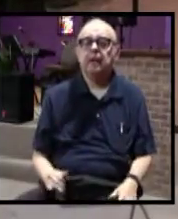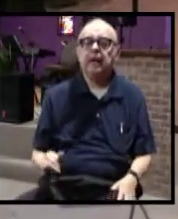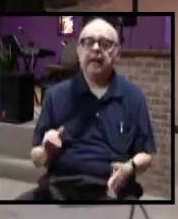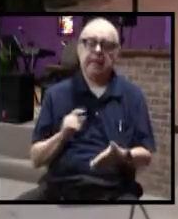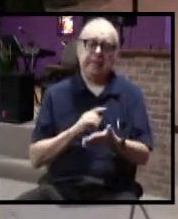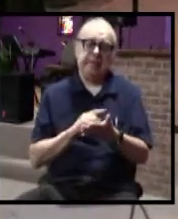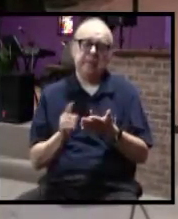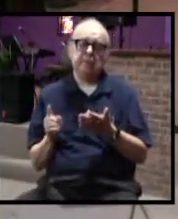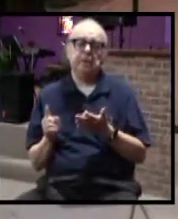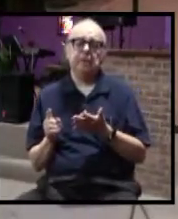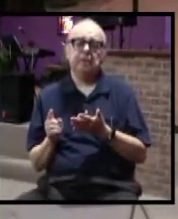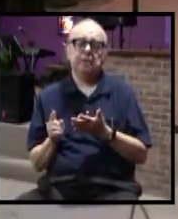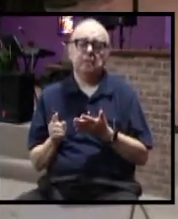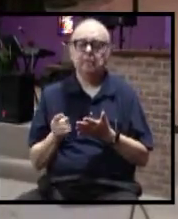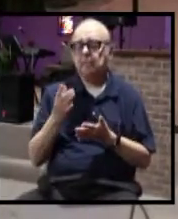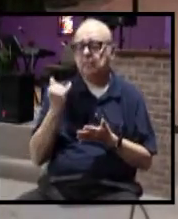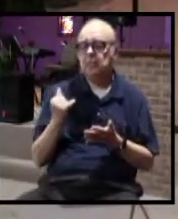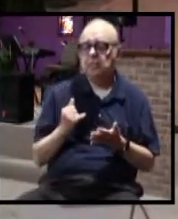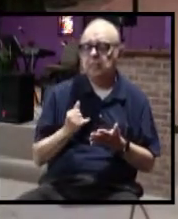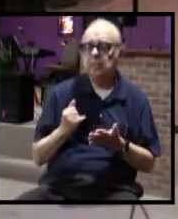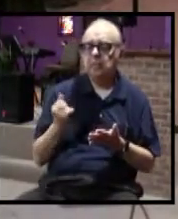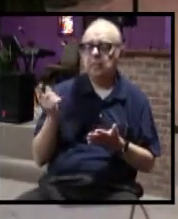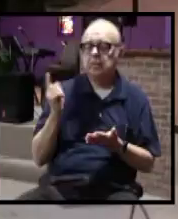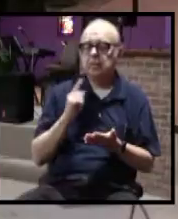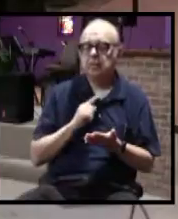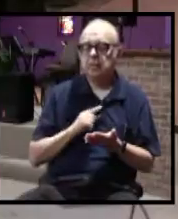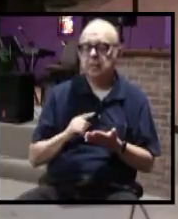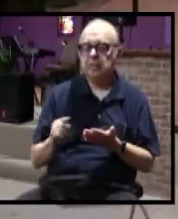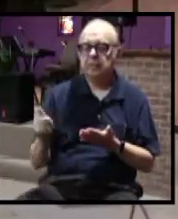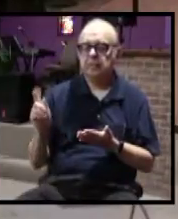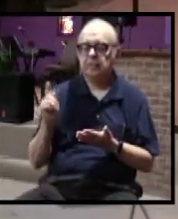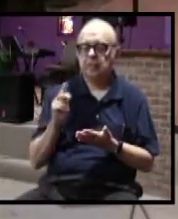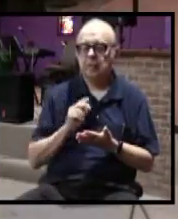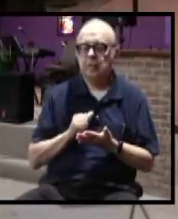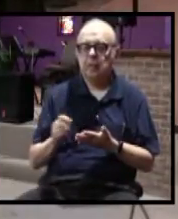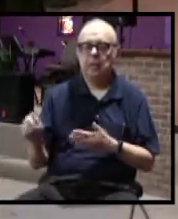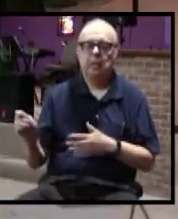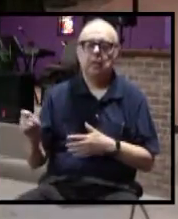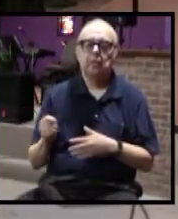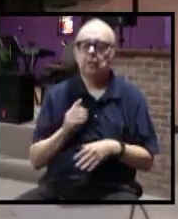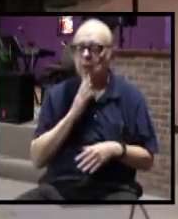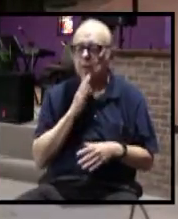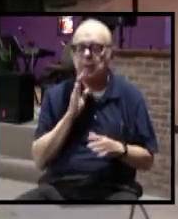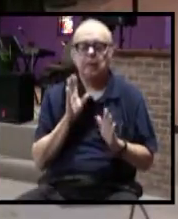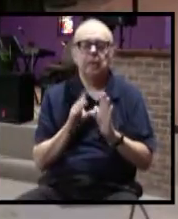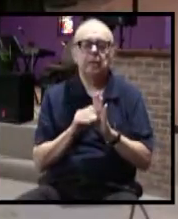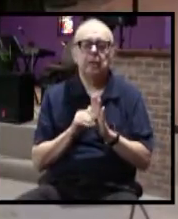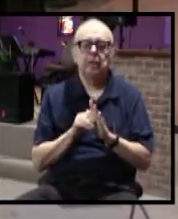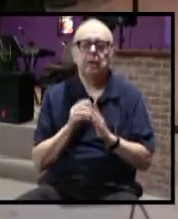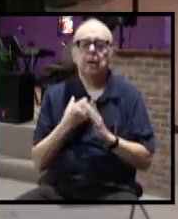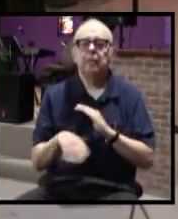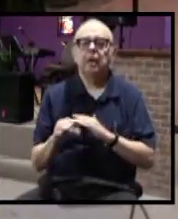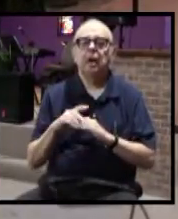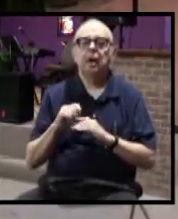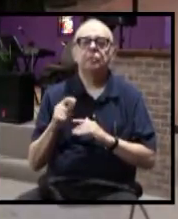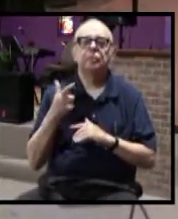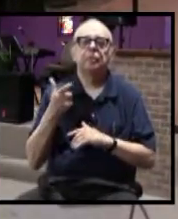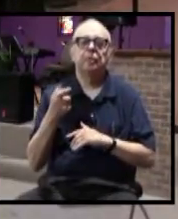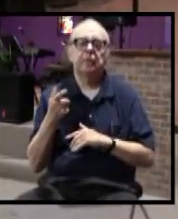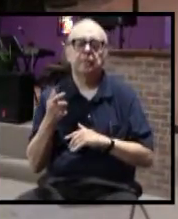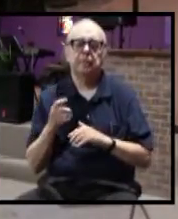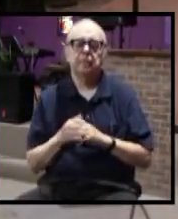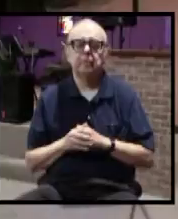And maybe this week. Because over the next few weeks, we're going to be talking about a movie that's coming out in